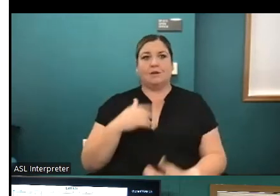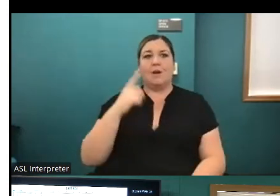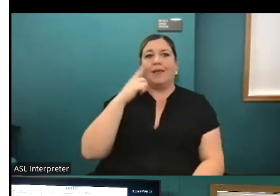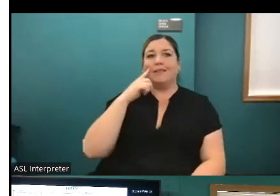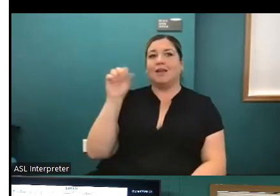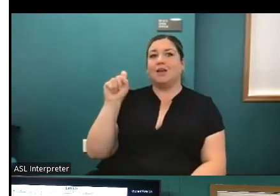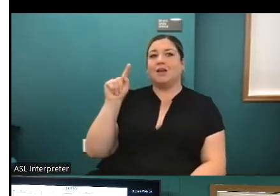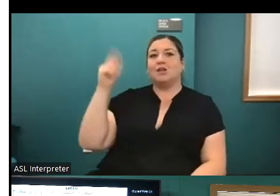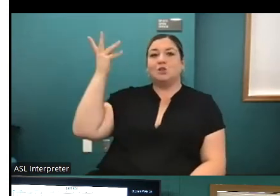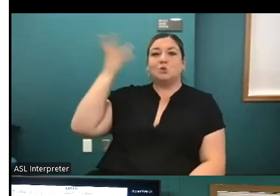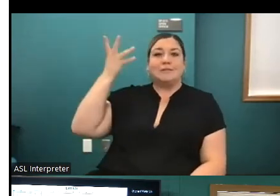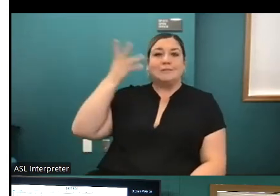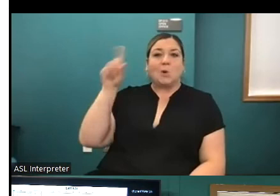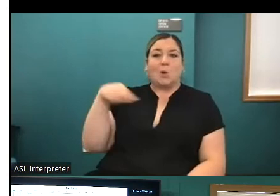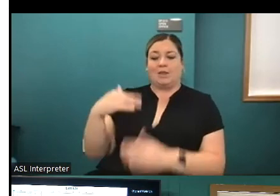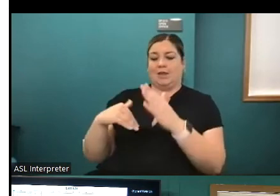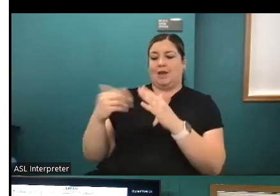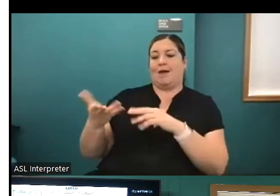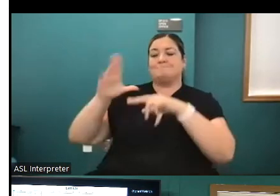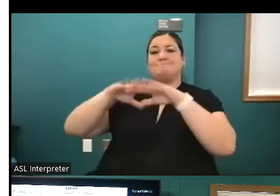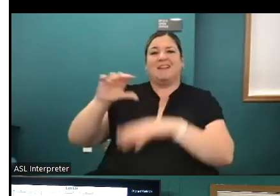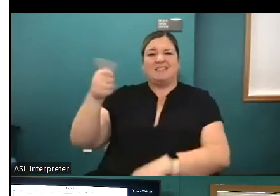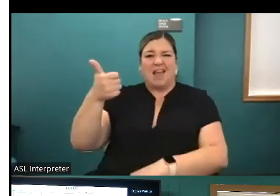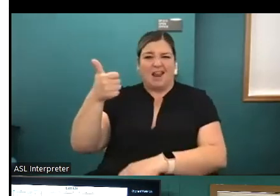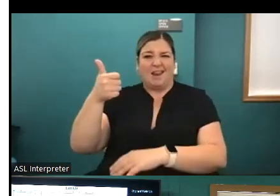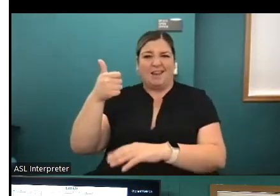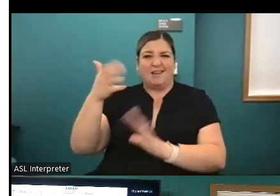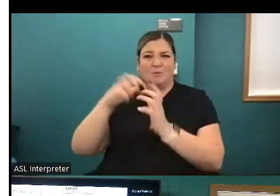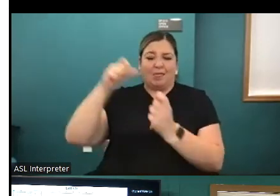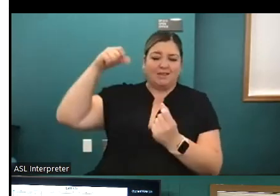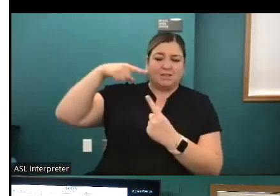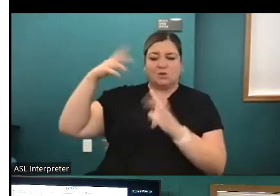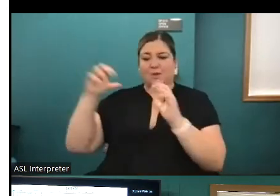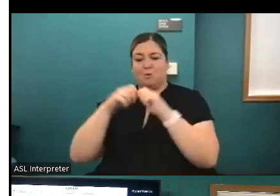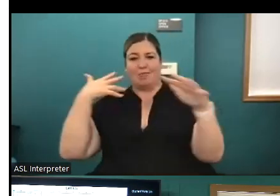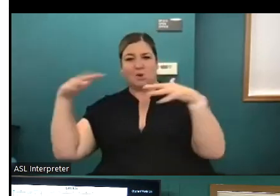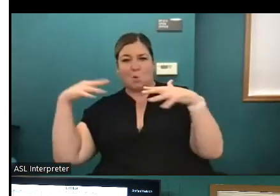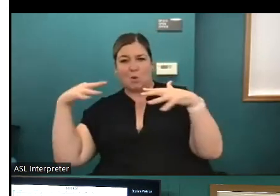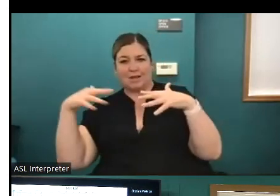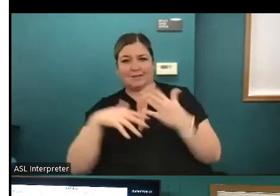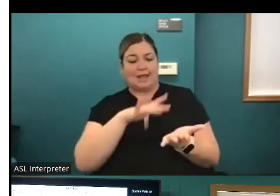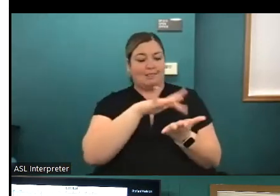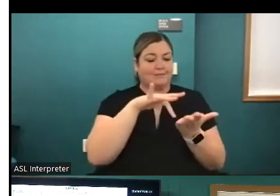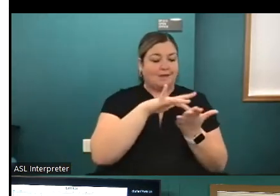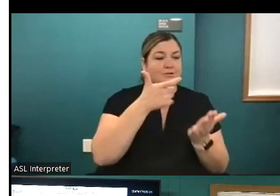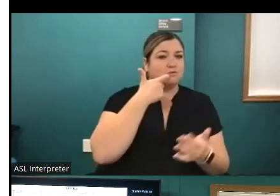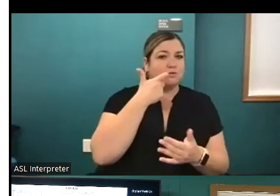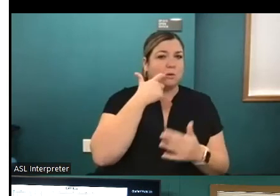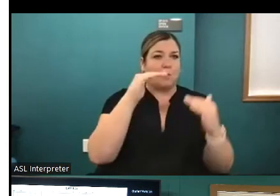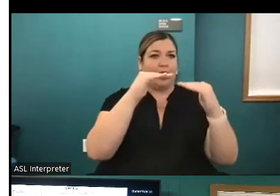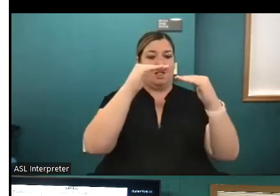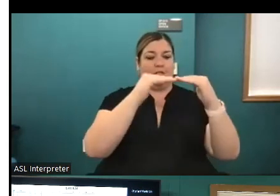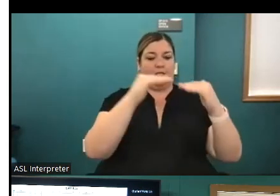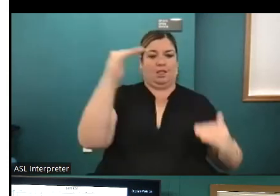only gonna knock you up Right. 10 for your signal to noise ratio. And the touchscreen mic is gonna So- drop you like 20